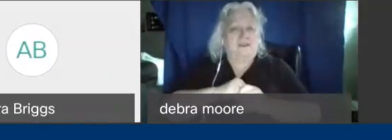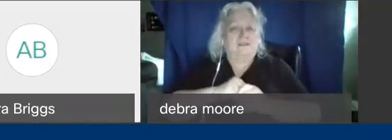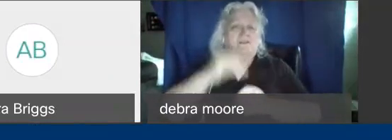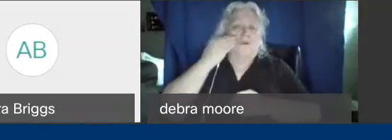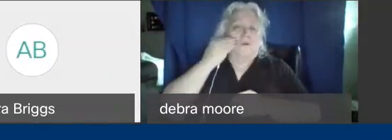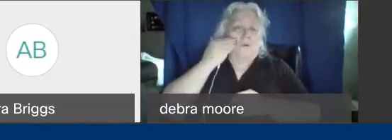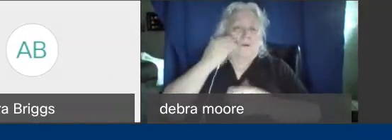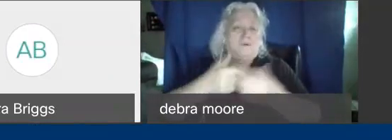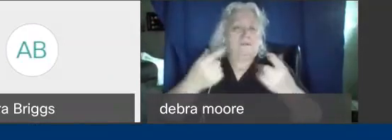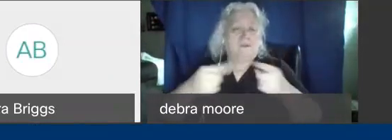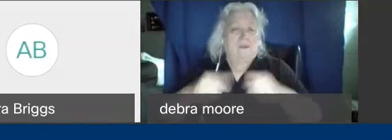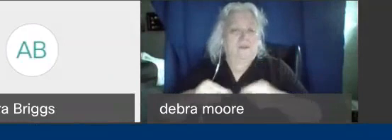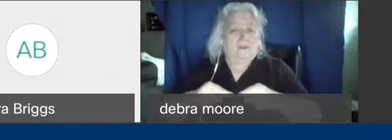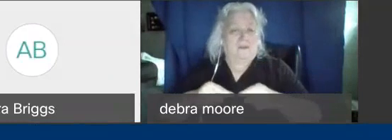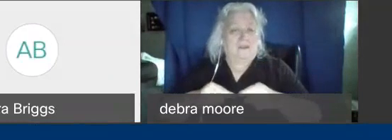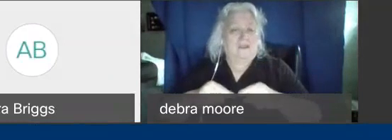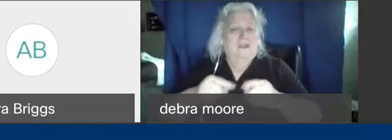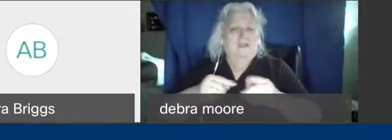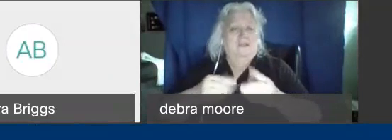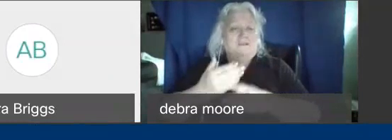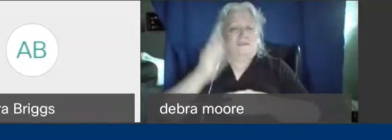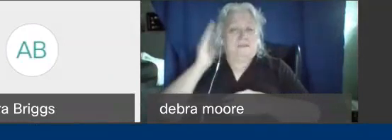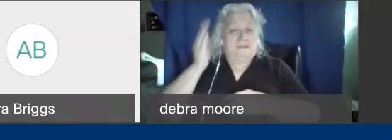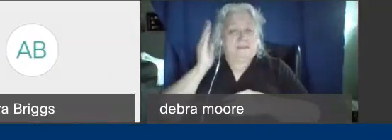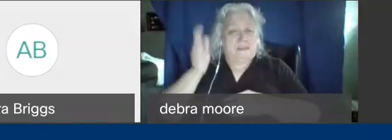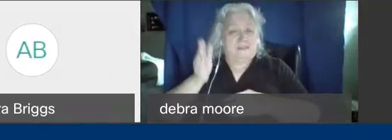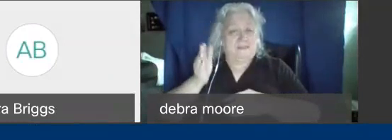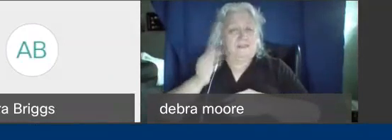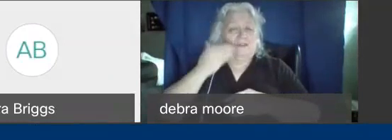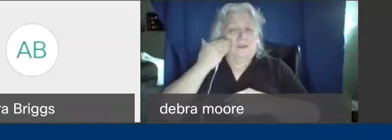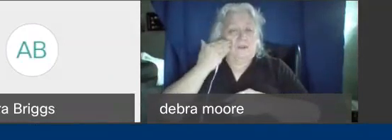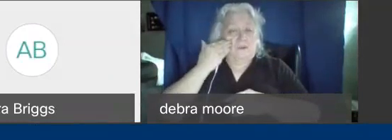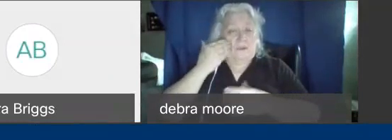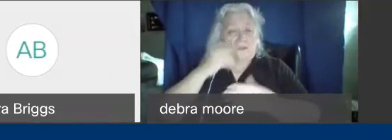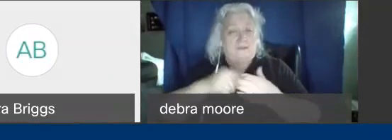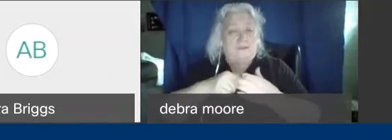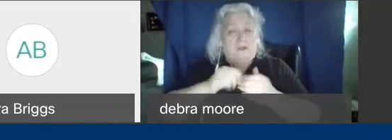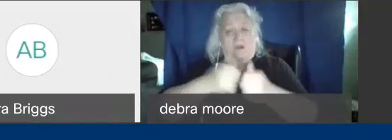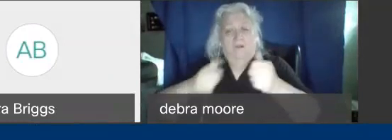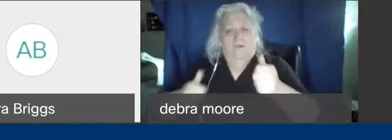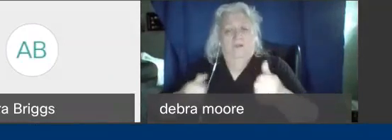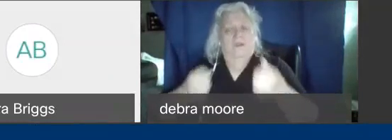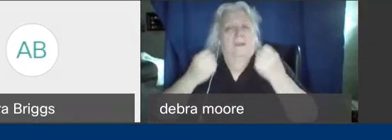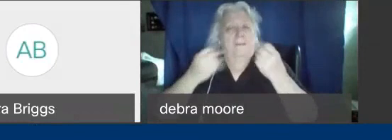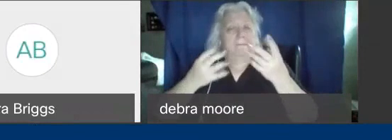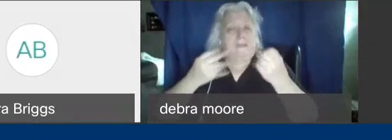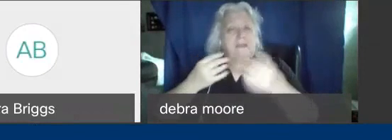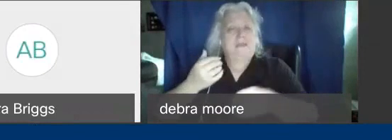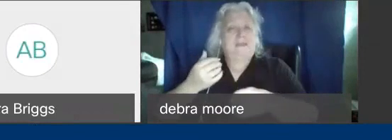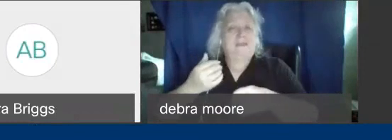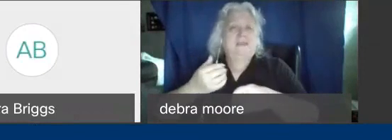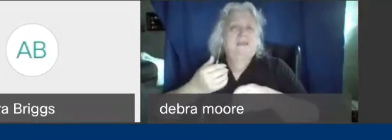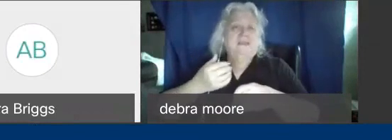awareness, so even going through this presentation is one way of increasing your awareness, avoiding multiple substance use, and seeking